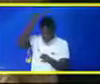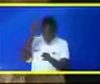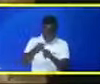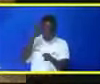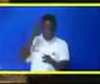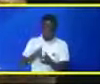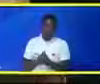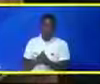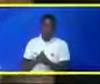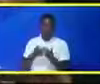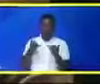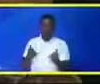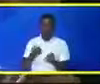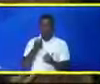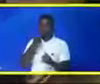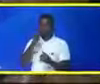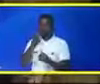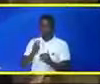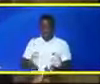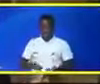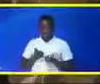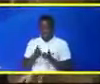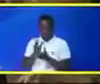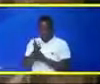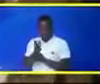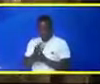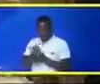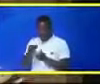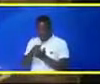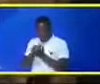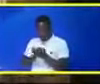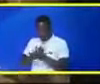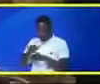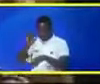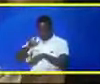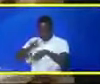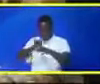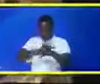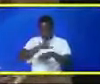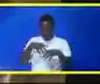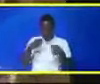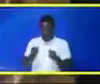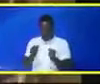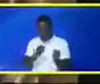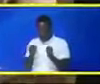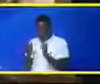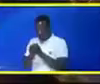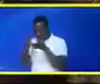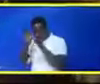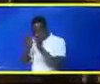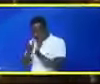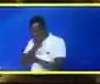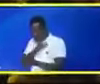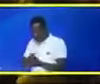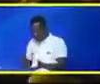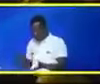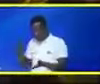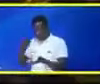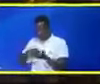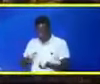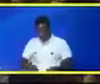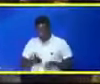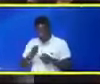Christ, I speak life to your bones by the power that raised Christ from the dead. Life to your